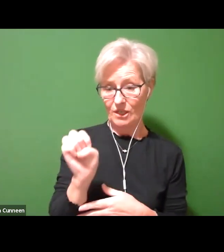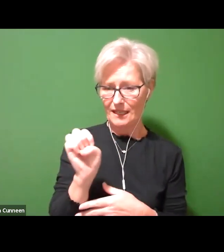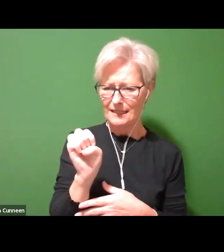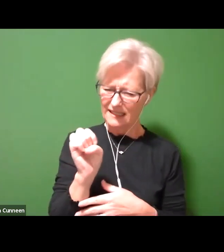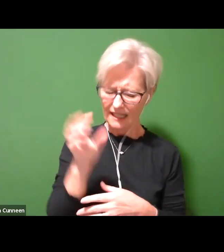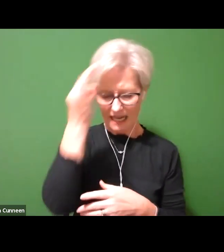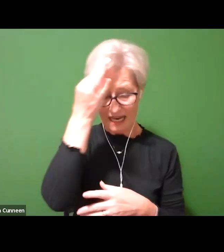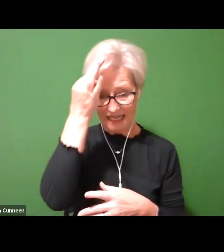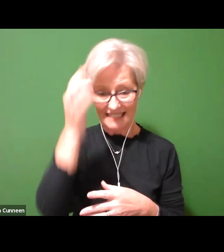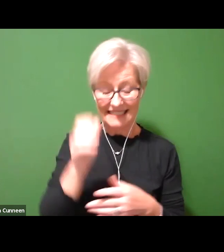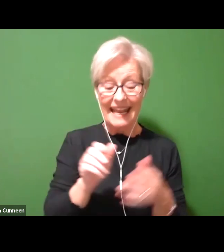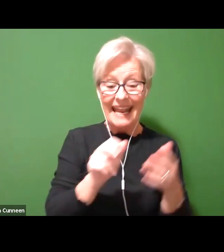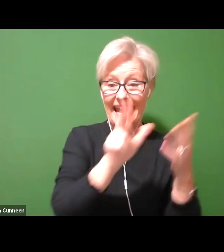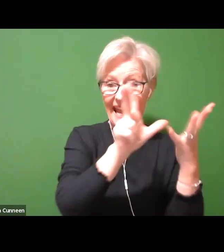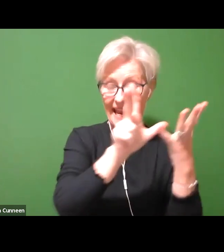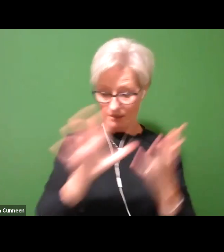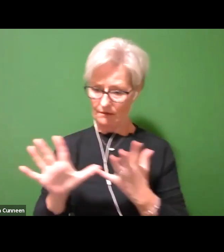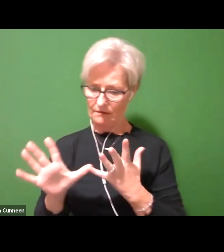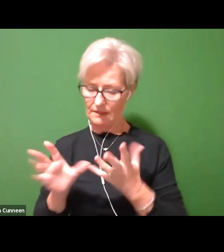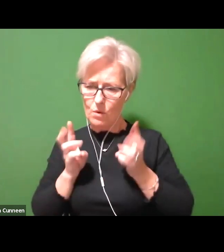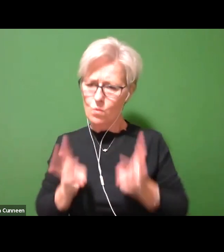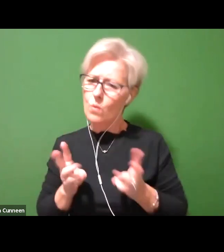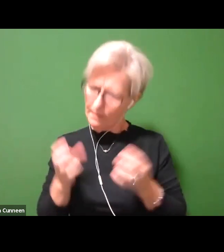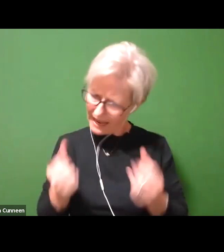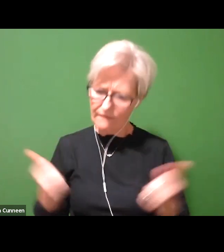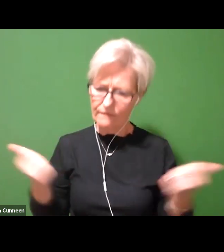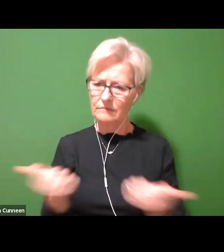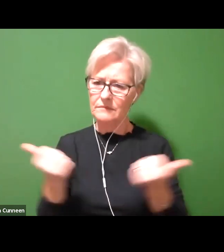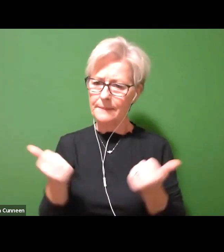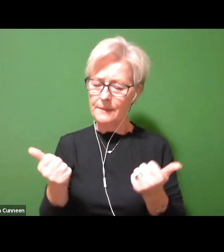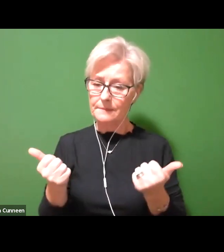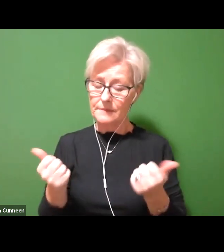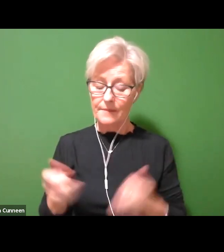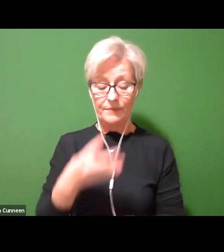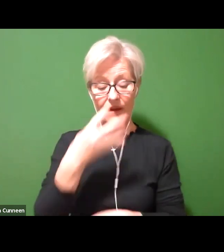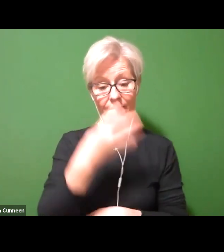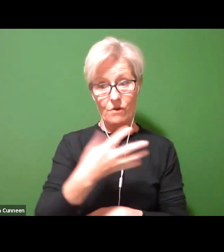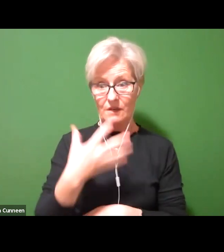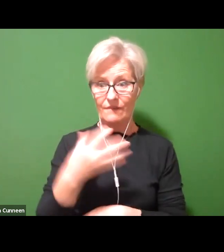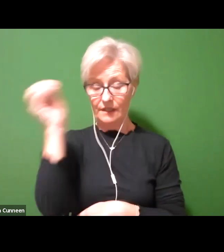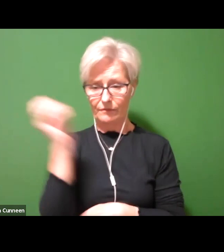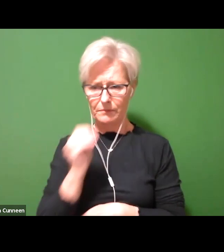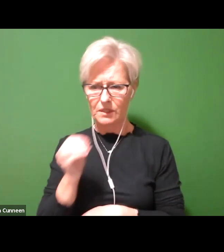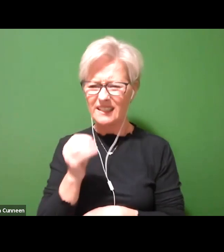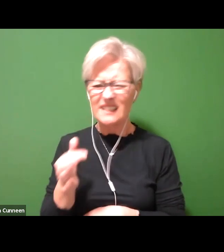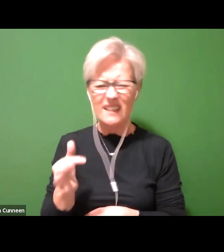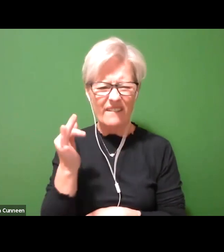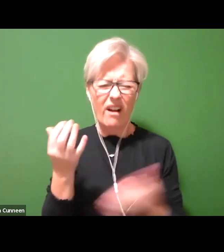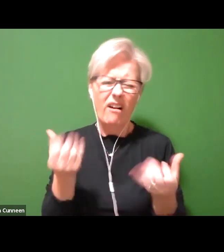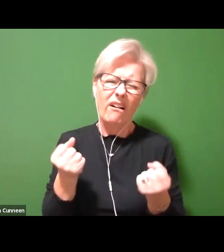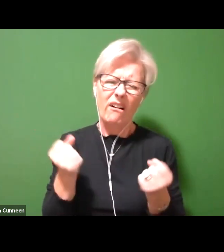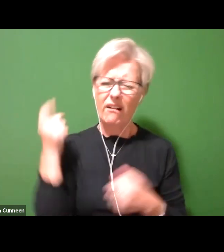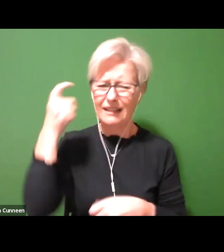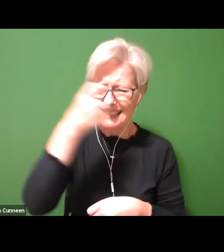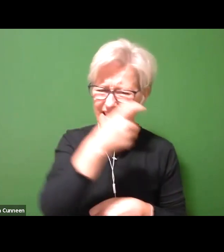women experience symptoms leading up to the menopause. And of these, 45% find their symptoms difficult to deal with.